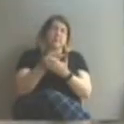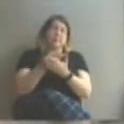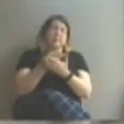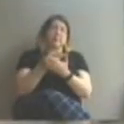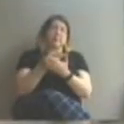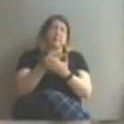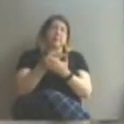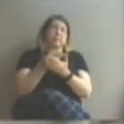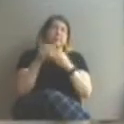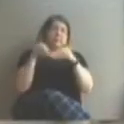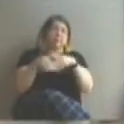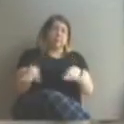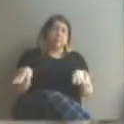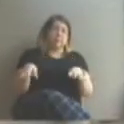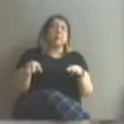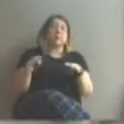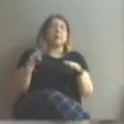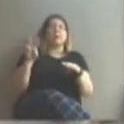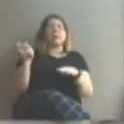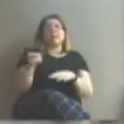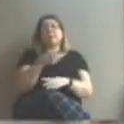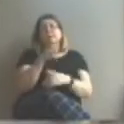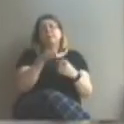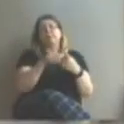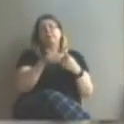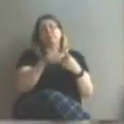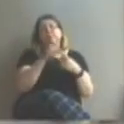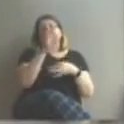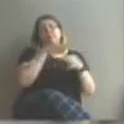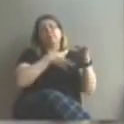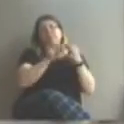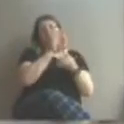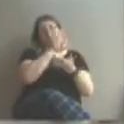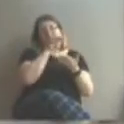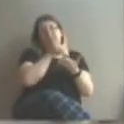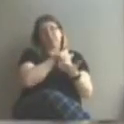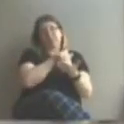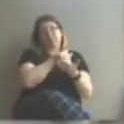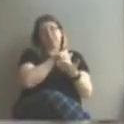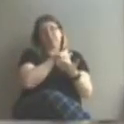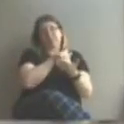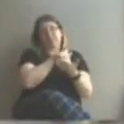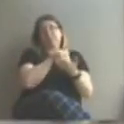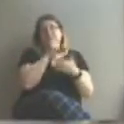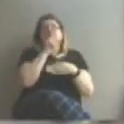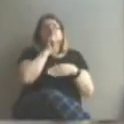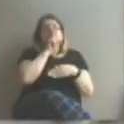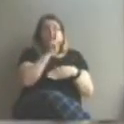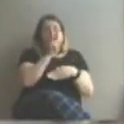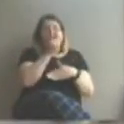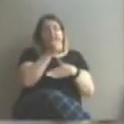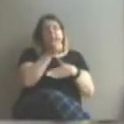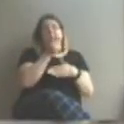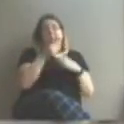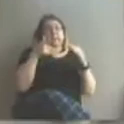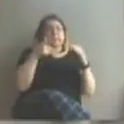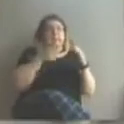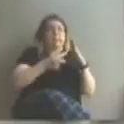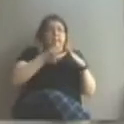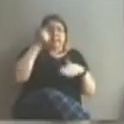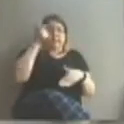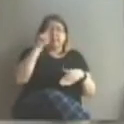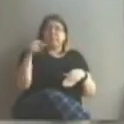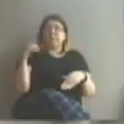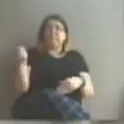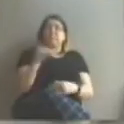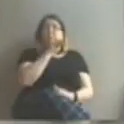source and the organizational chart and shifted to the sub-center. And so they're not actually being eliminated, they're just being